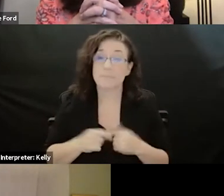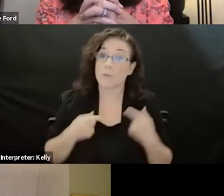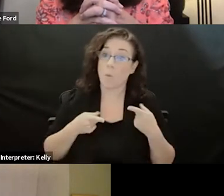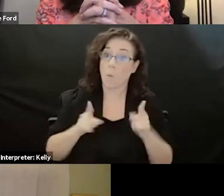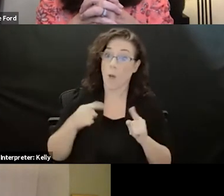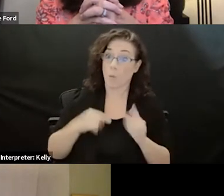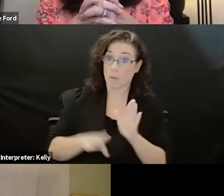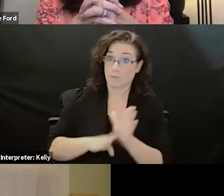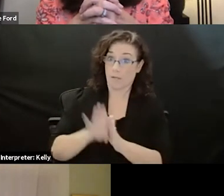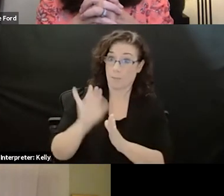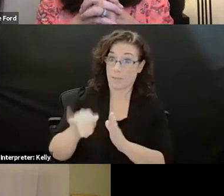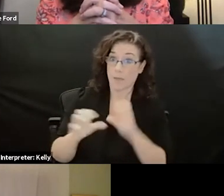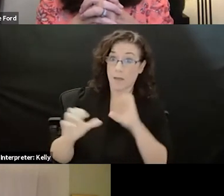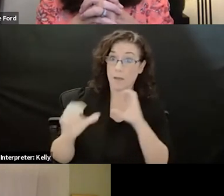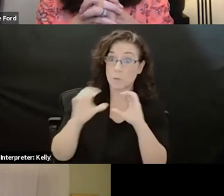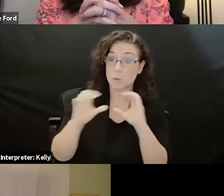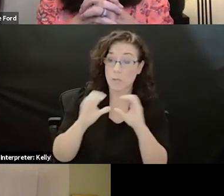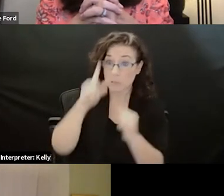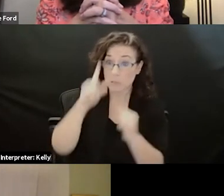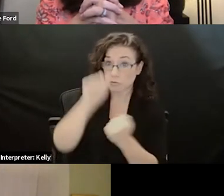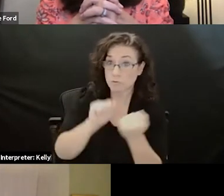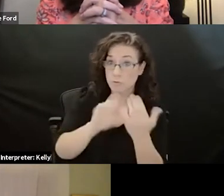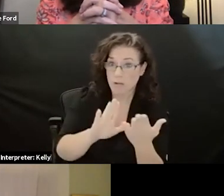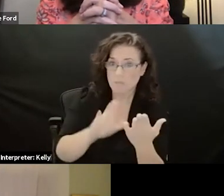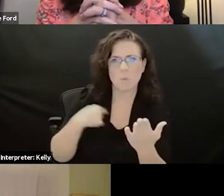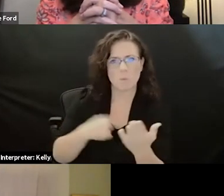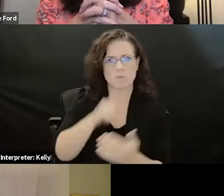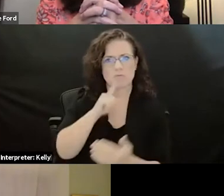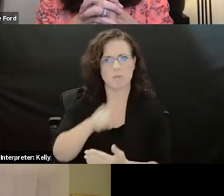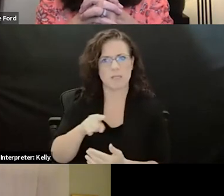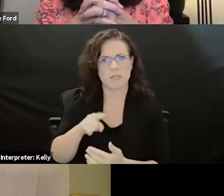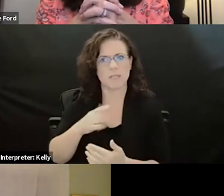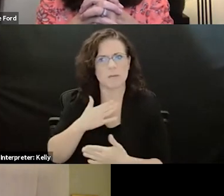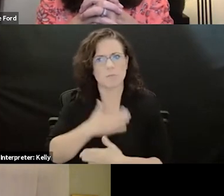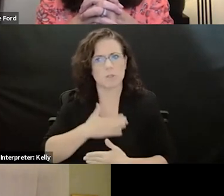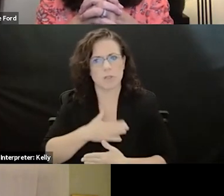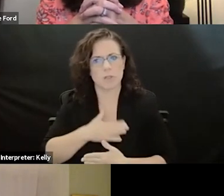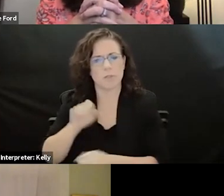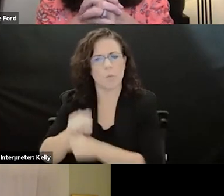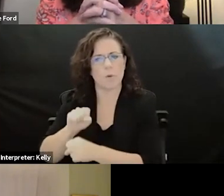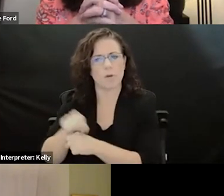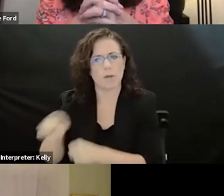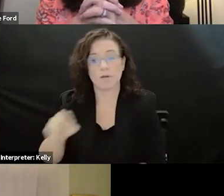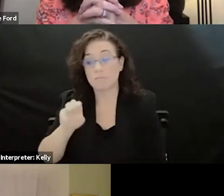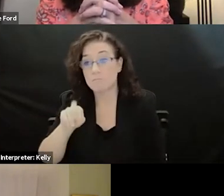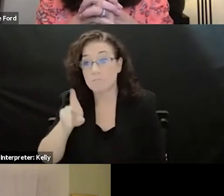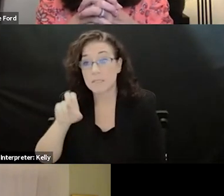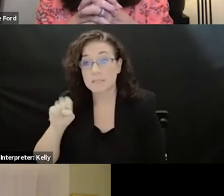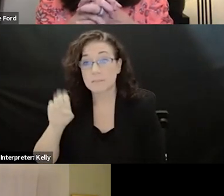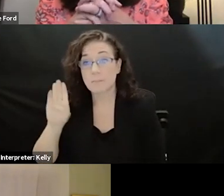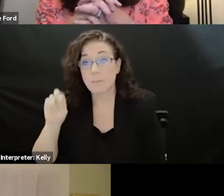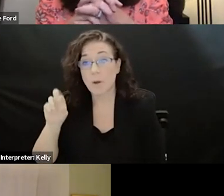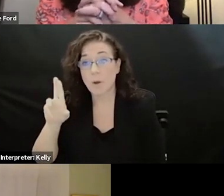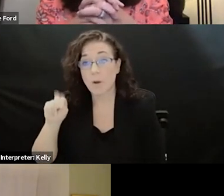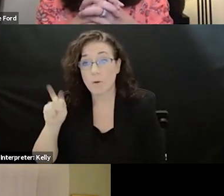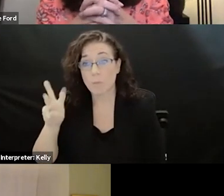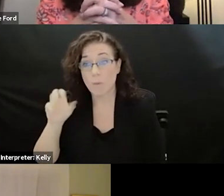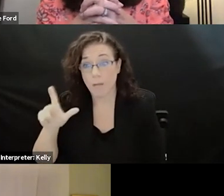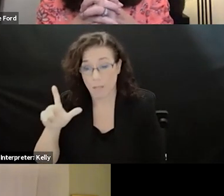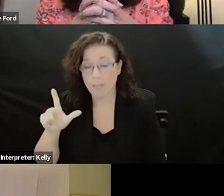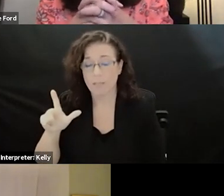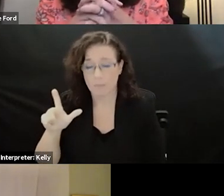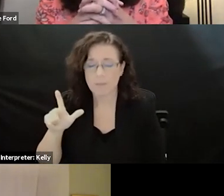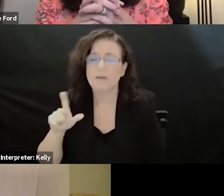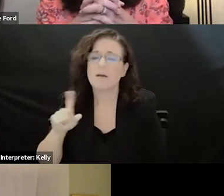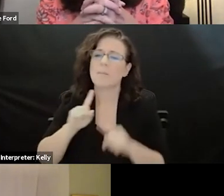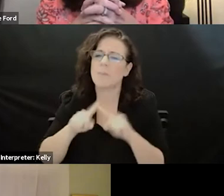appreciate miss kami barnwell and she is key member of our staff but it is one person for many many messages that are